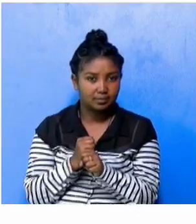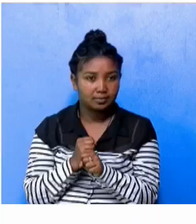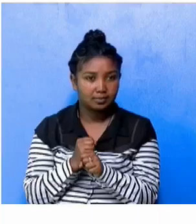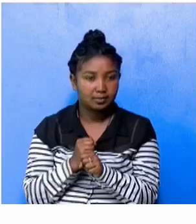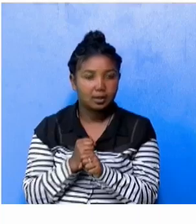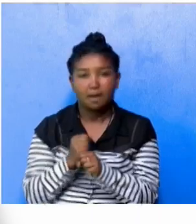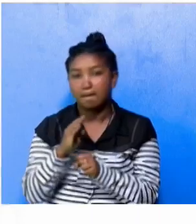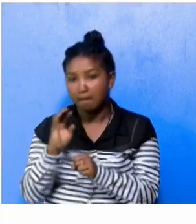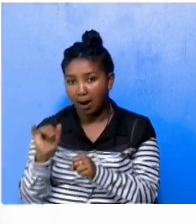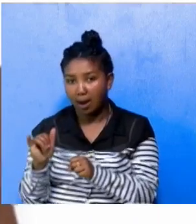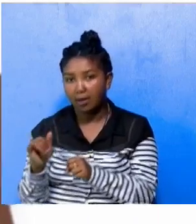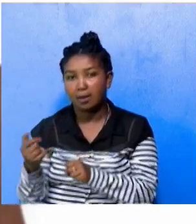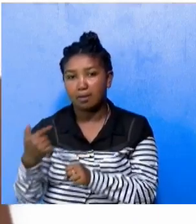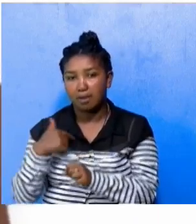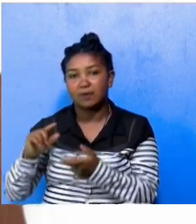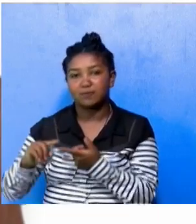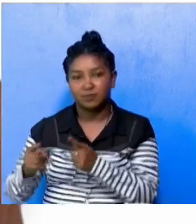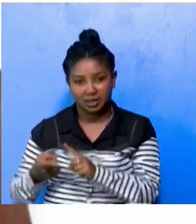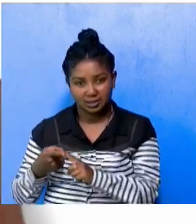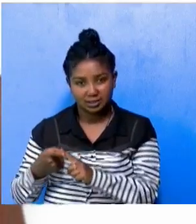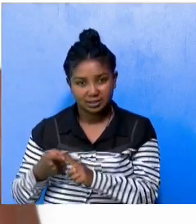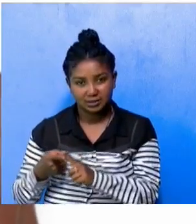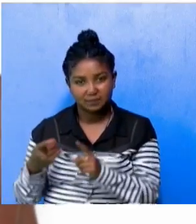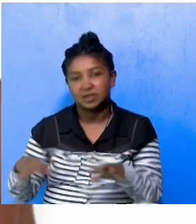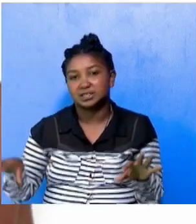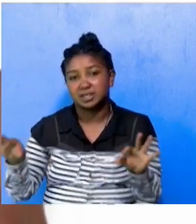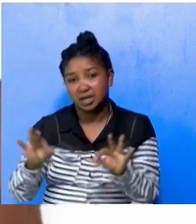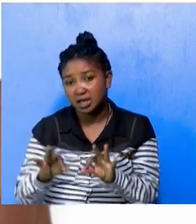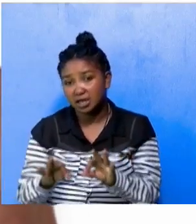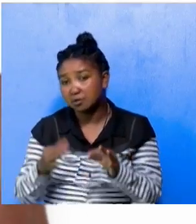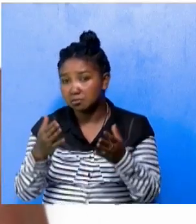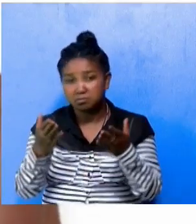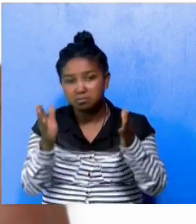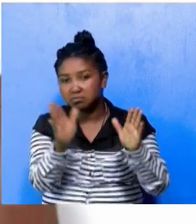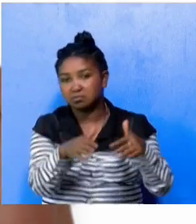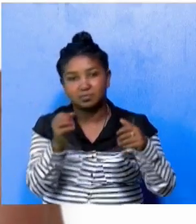by my friend, if necessary. If not, you can leave it.